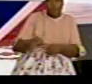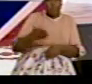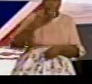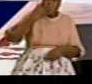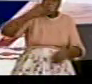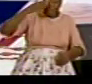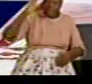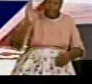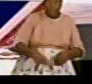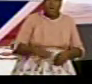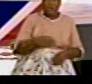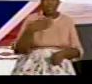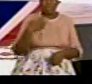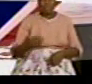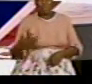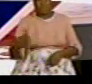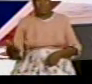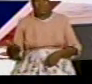excess.